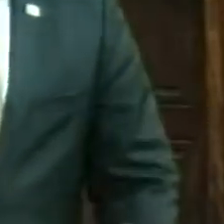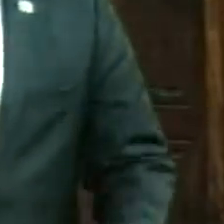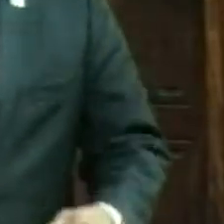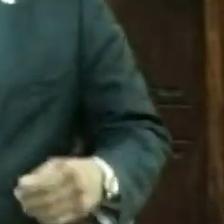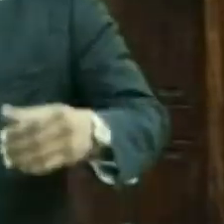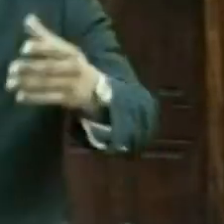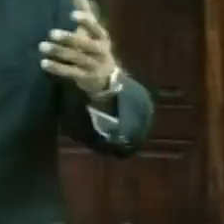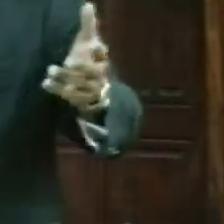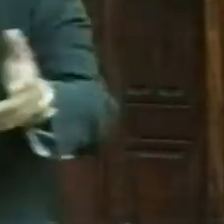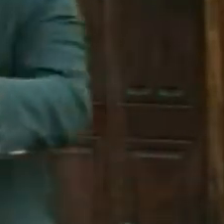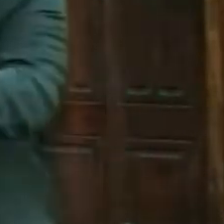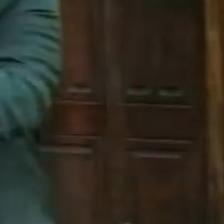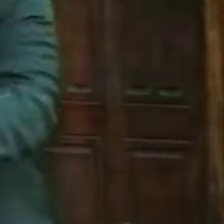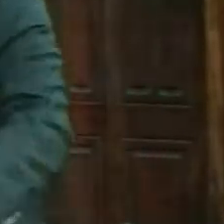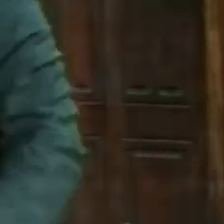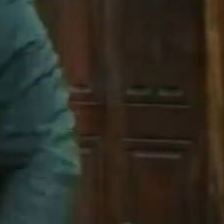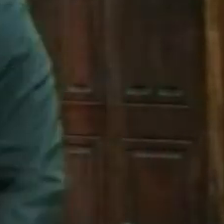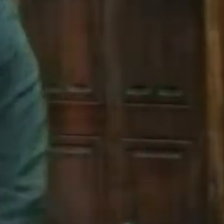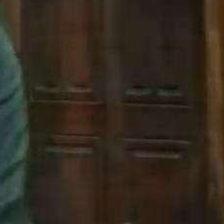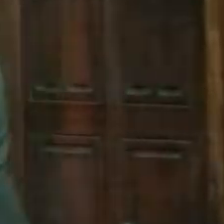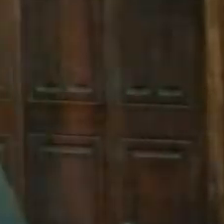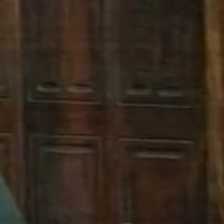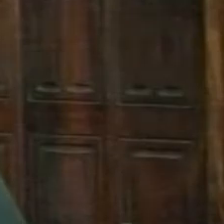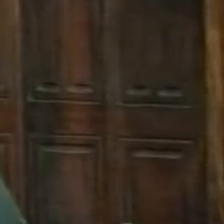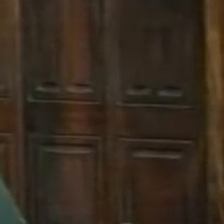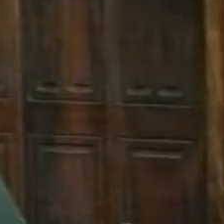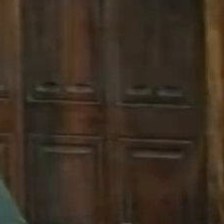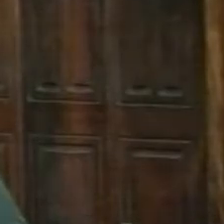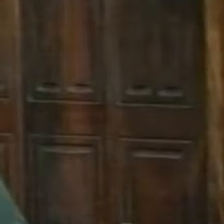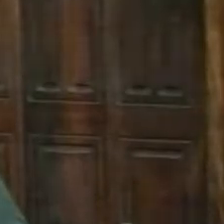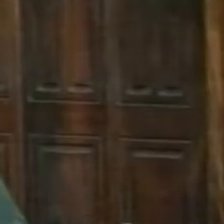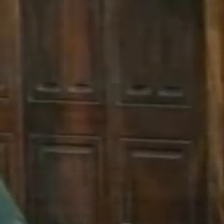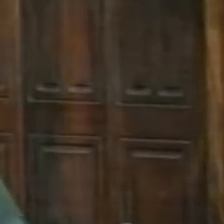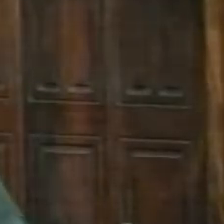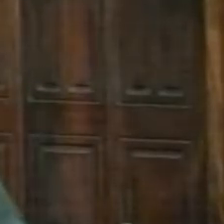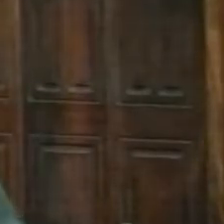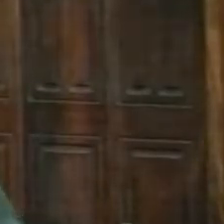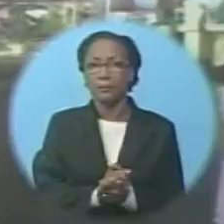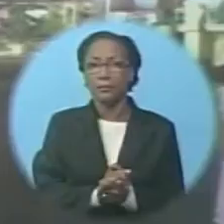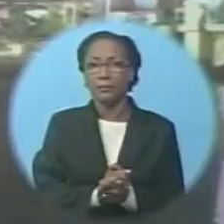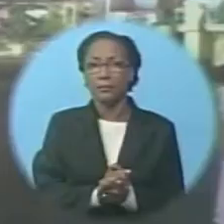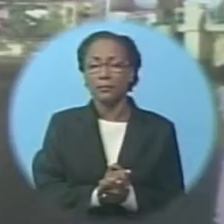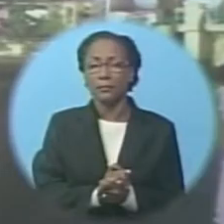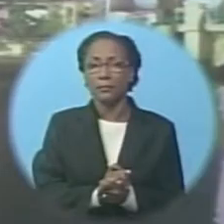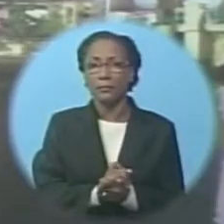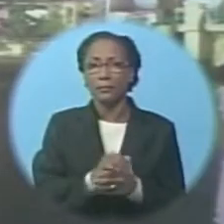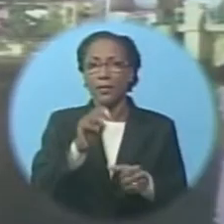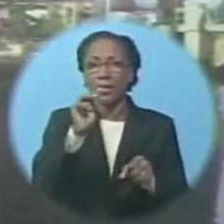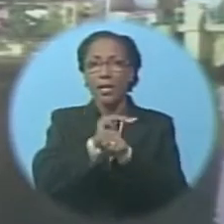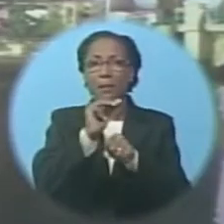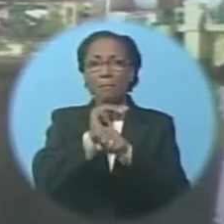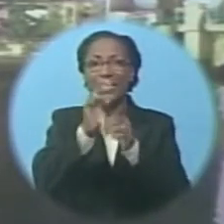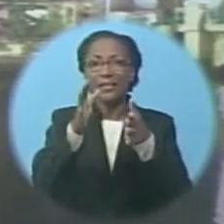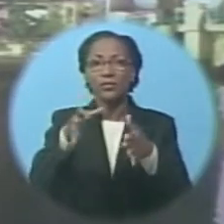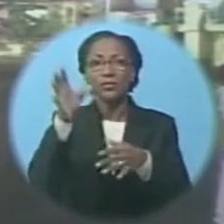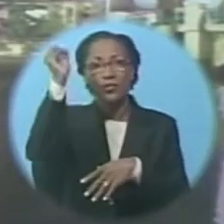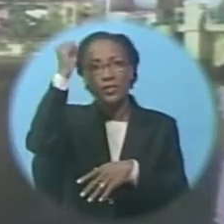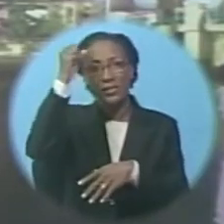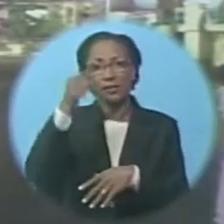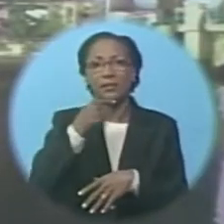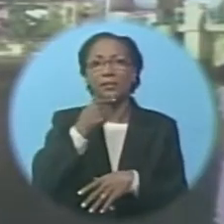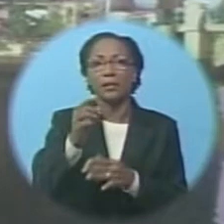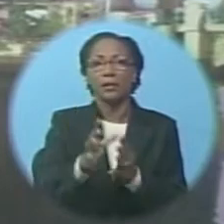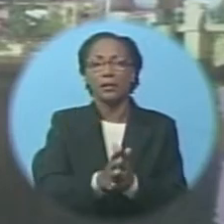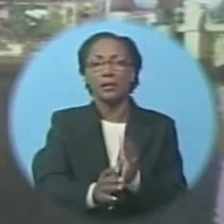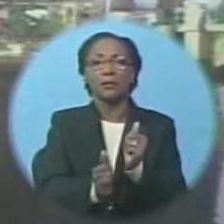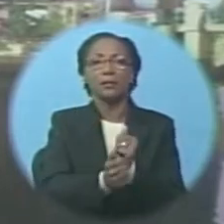naturally guest comfort and so can still be assured that we can continue to do it. Minister Seeley says the majority of the